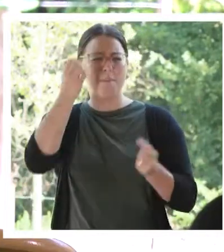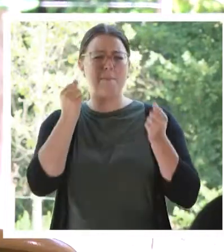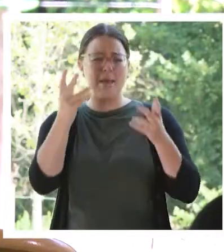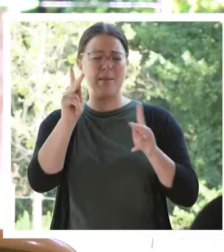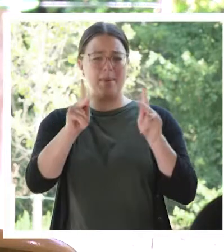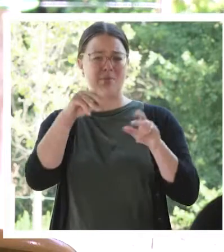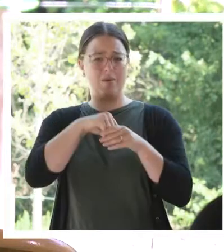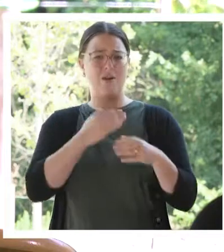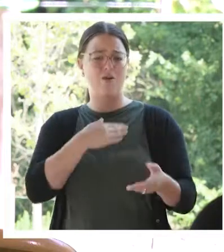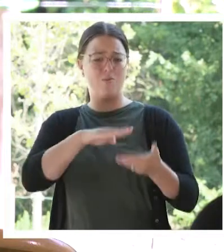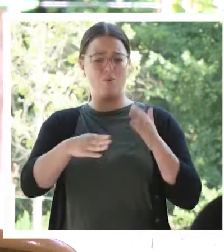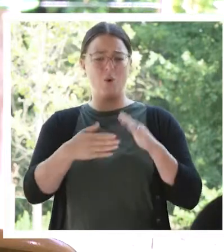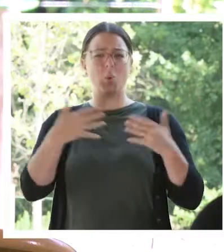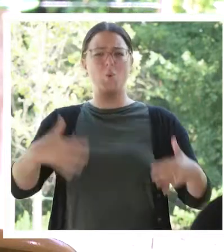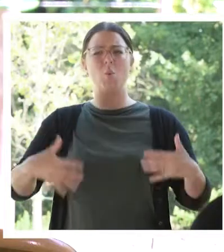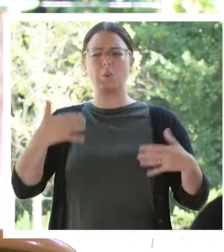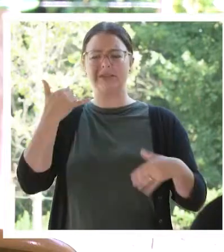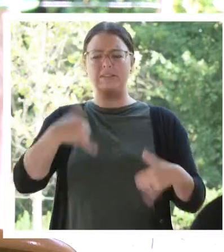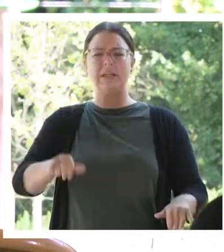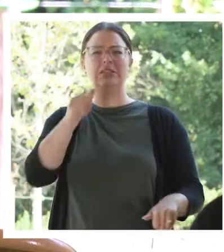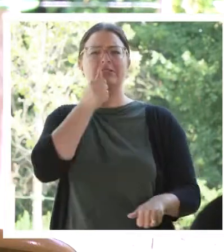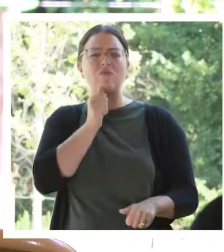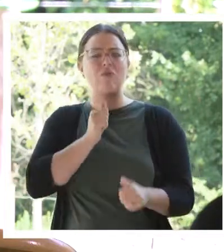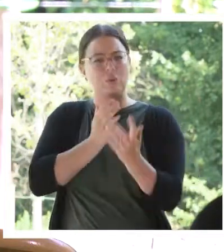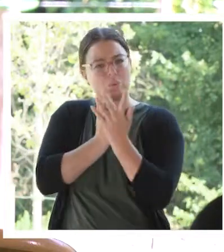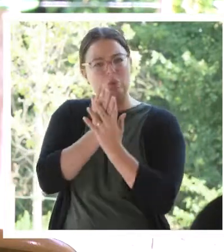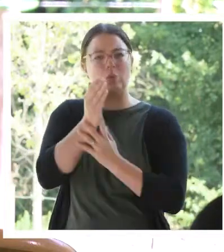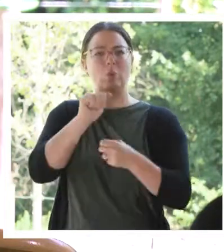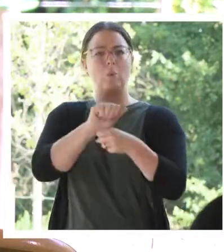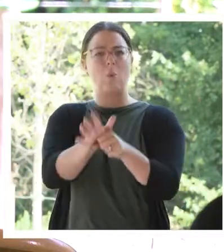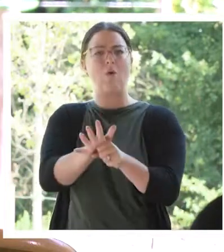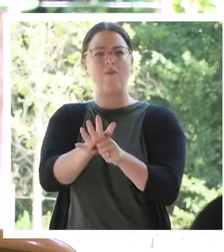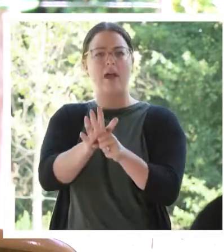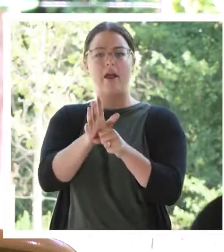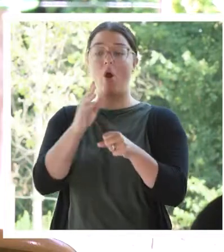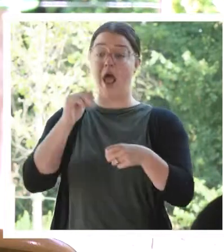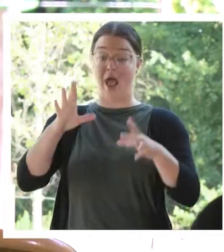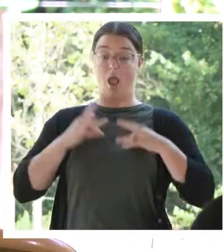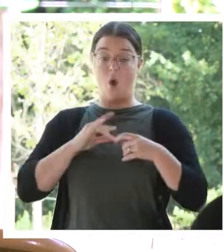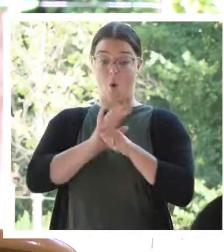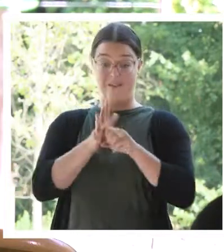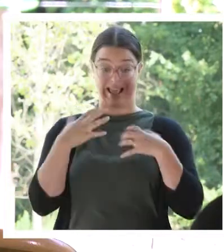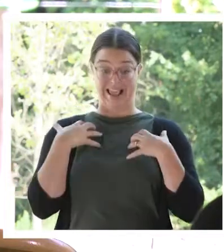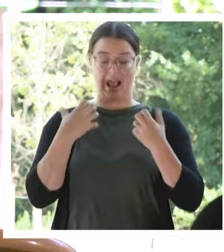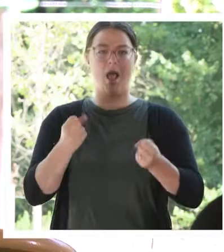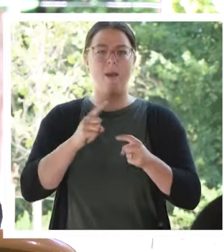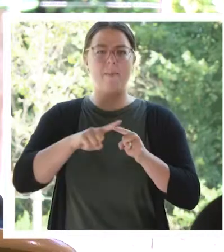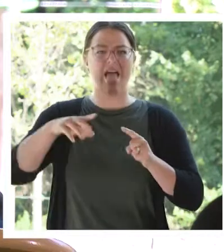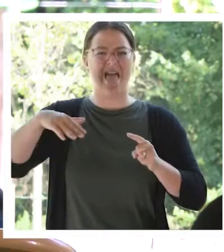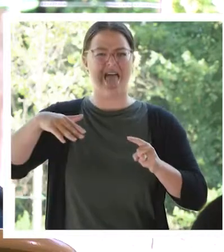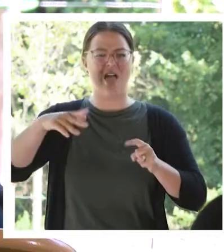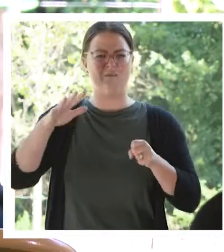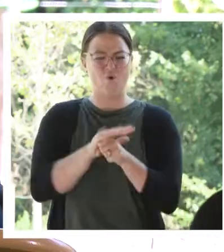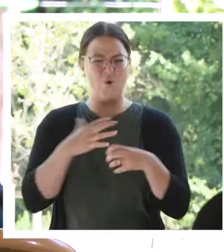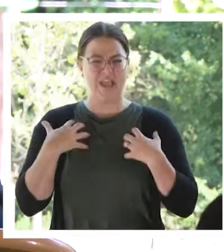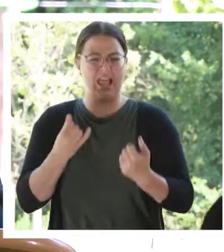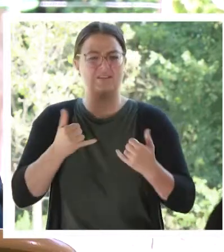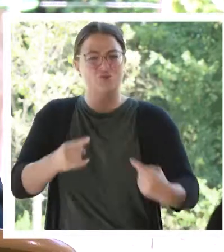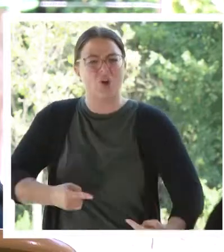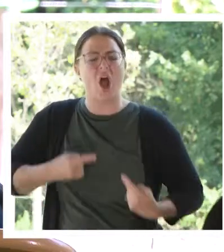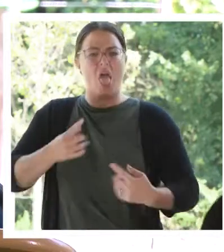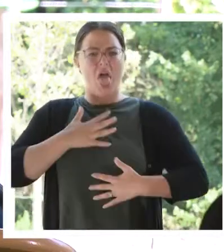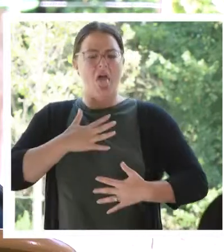long-term effects of having COVID, and we've commonly come to refer to that as long COVID.